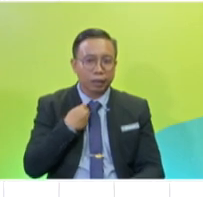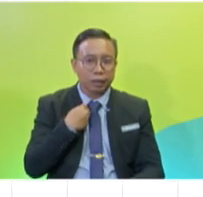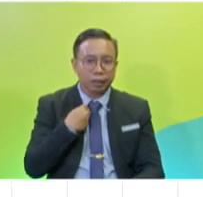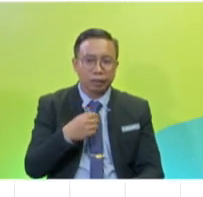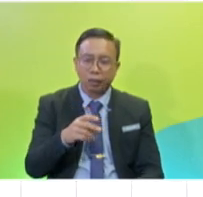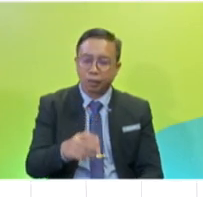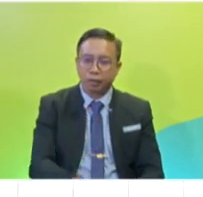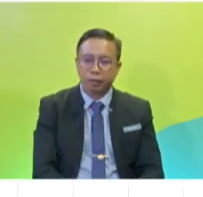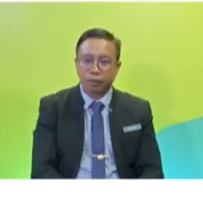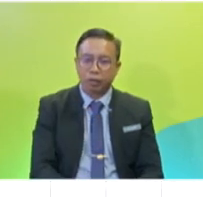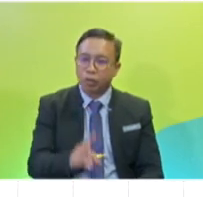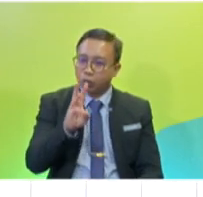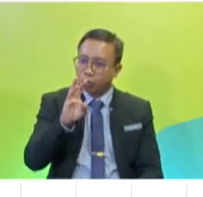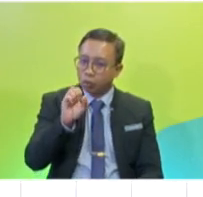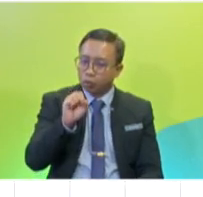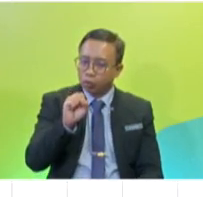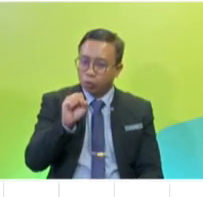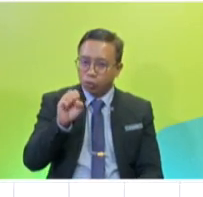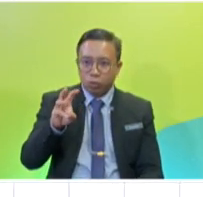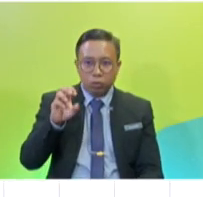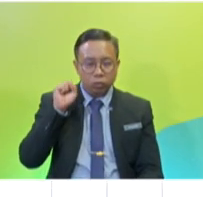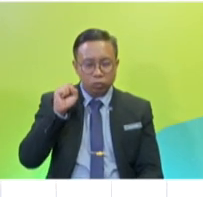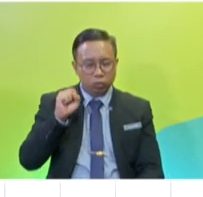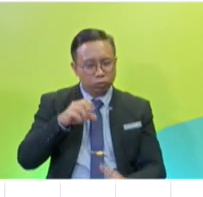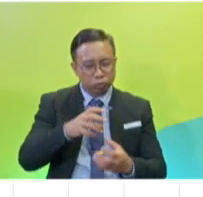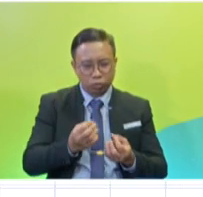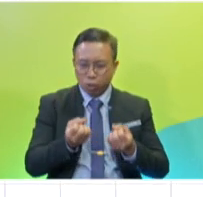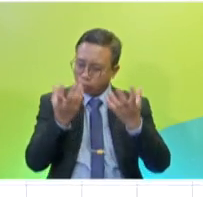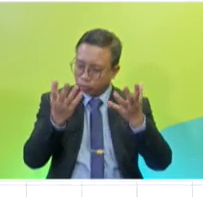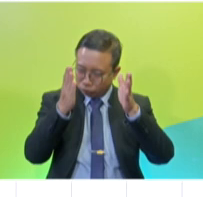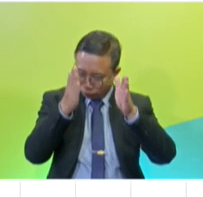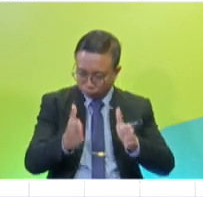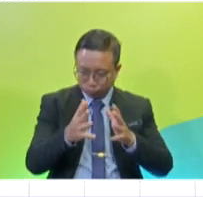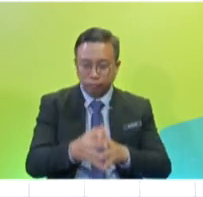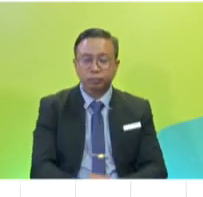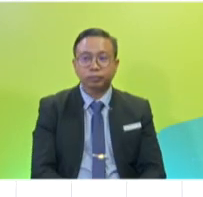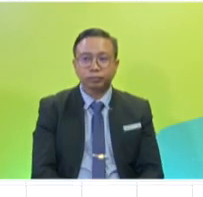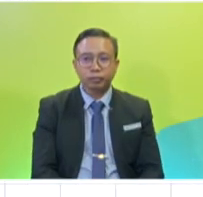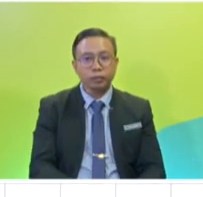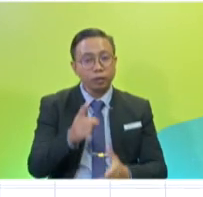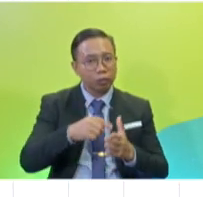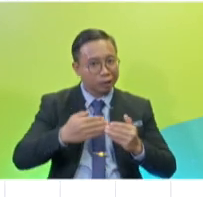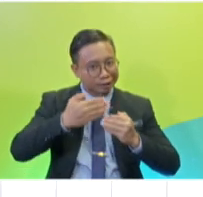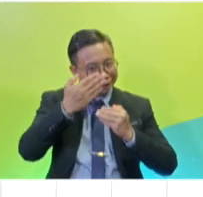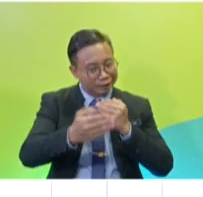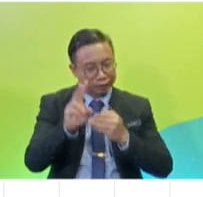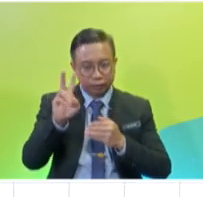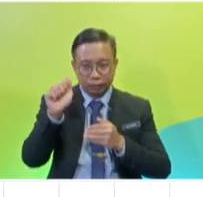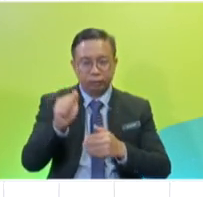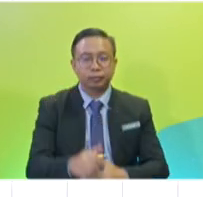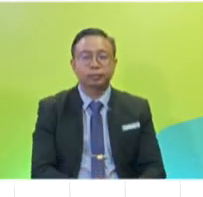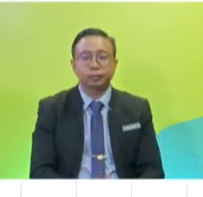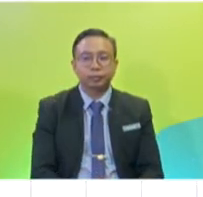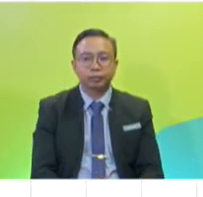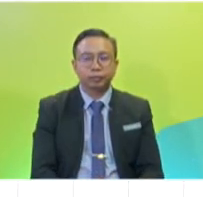was crowded. Was. Okay, was crowded. Okay, cool. Now, what's your next VA?